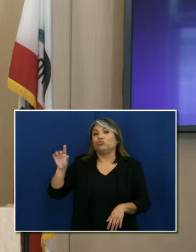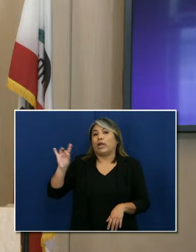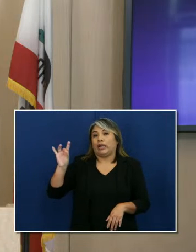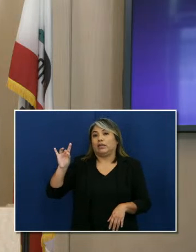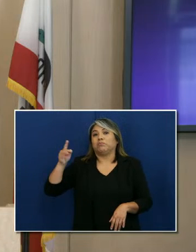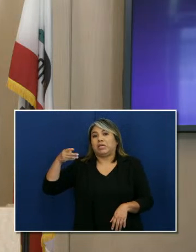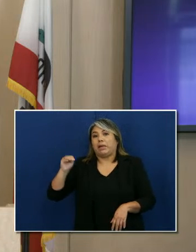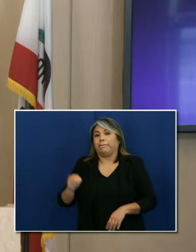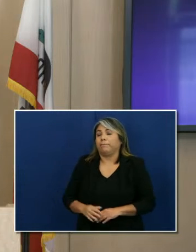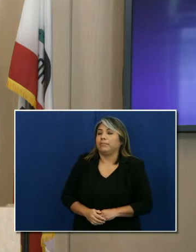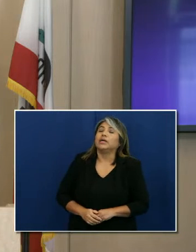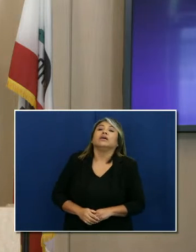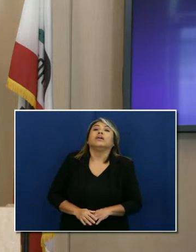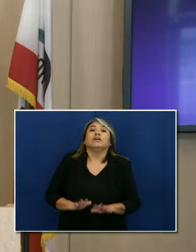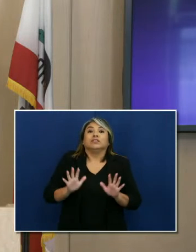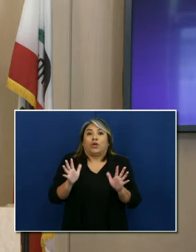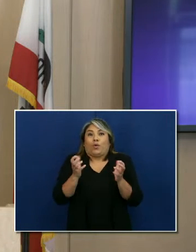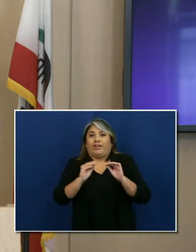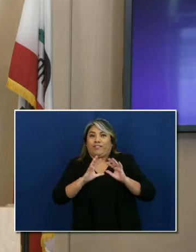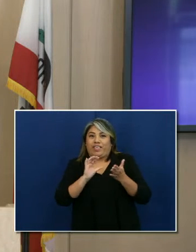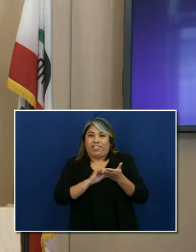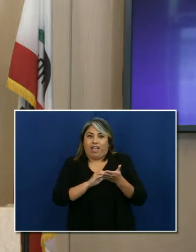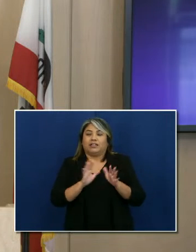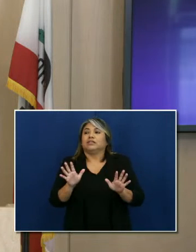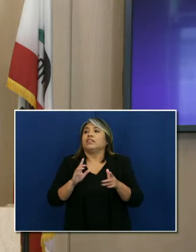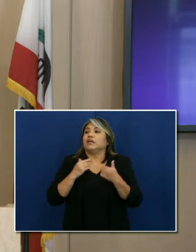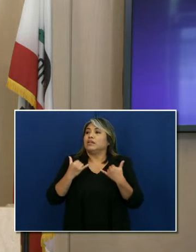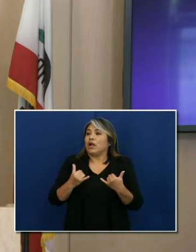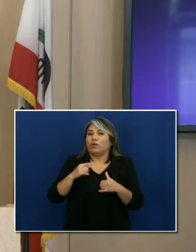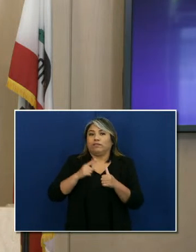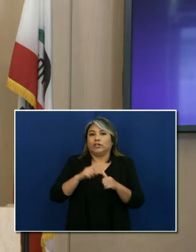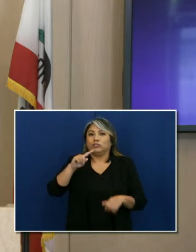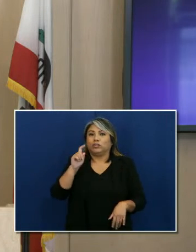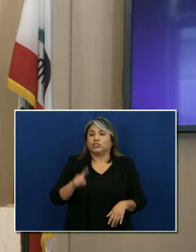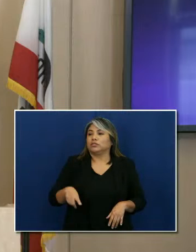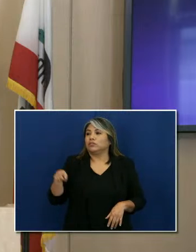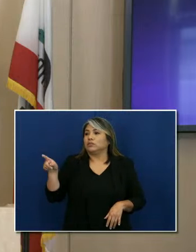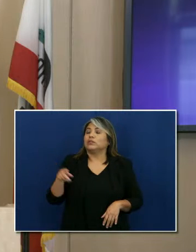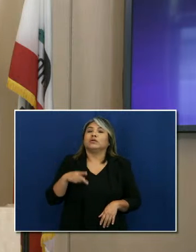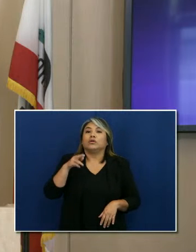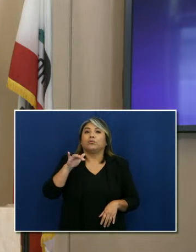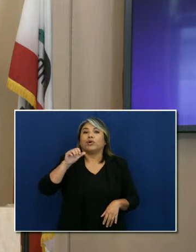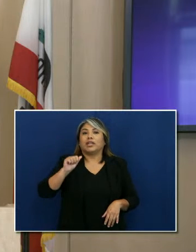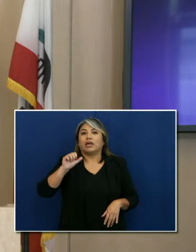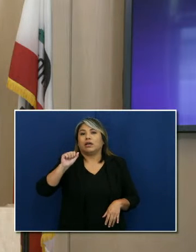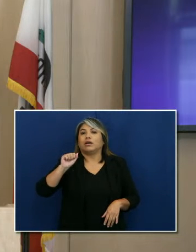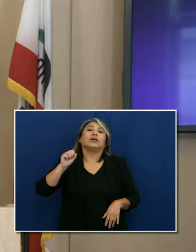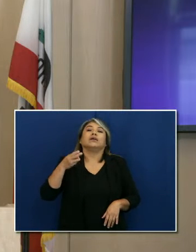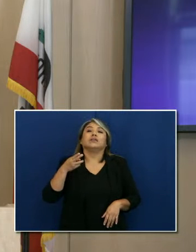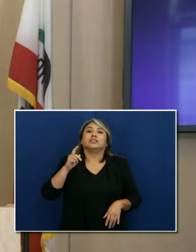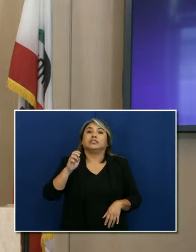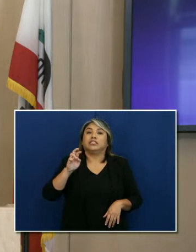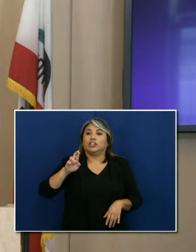8 p.m. With that, we'll go to the first question. Priya Schroeder, NBC 7.